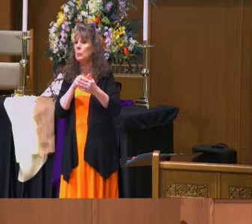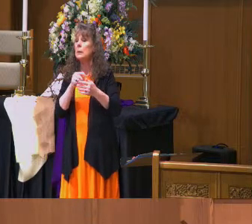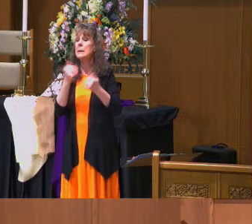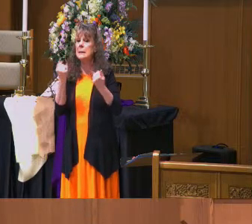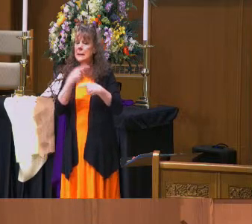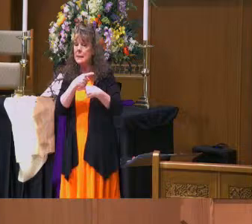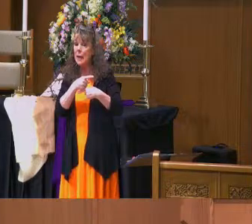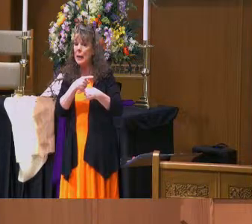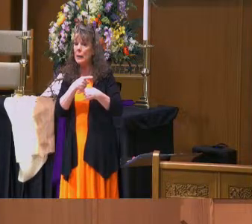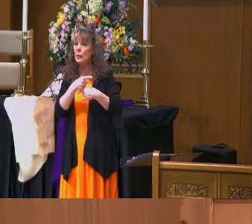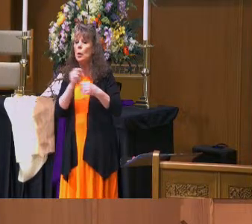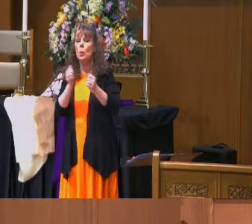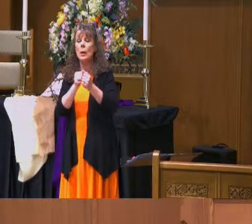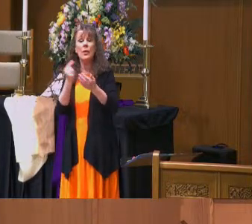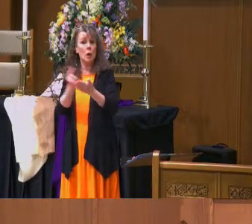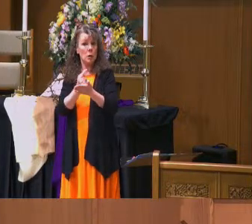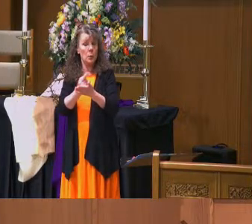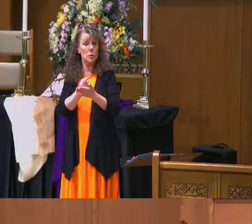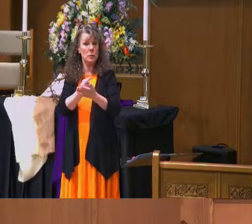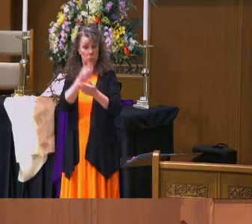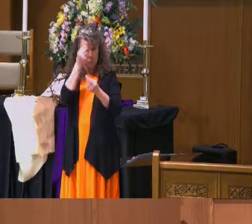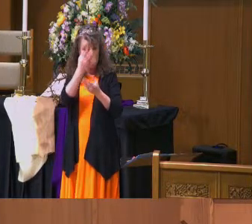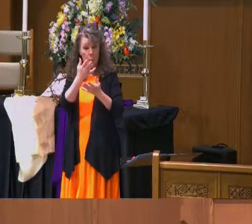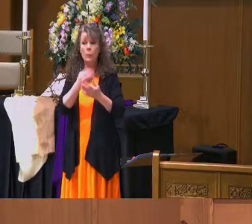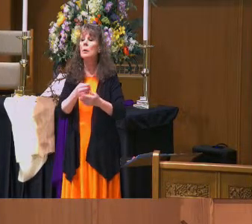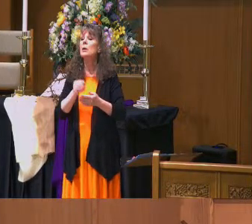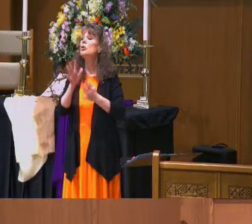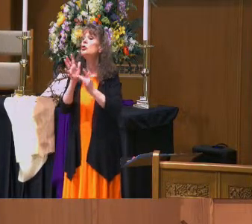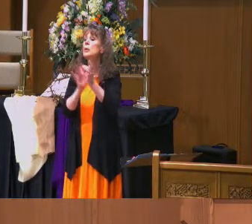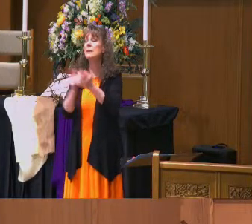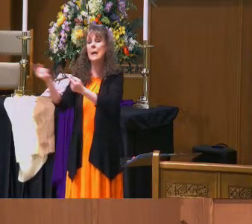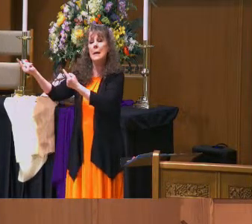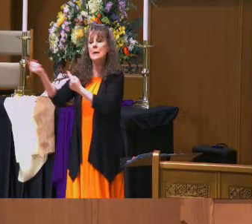day, according to the Gospels, that Jesus came to Jerusalem to